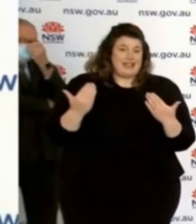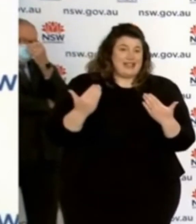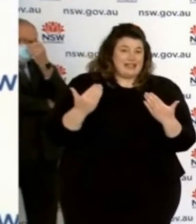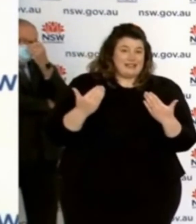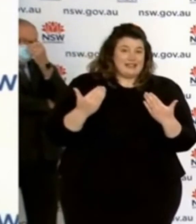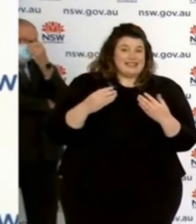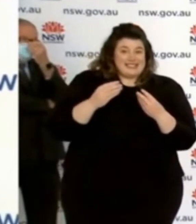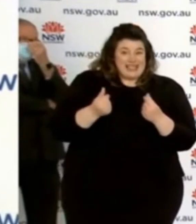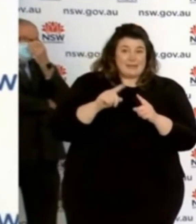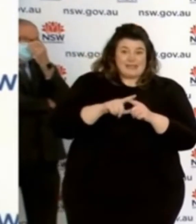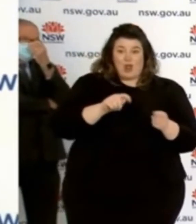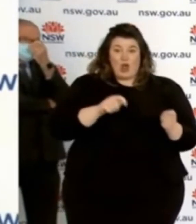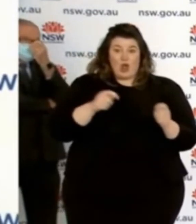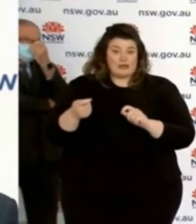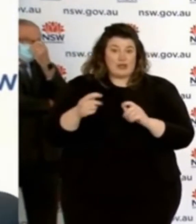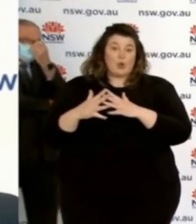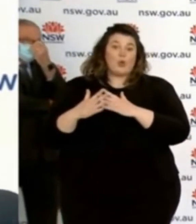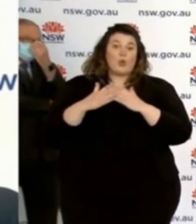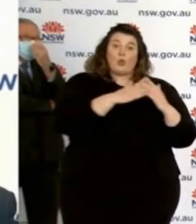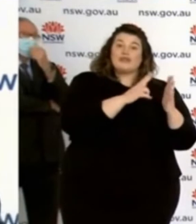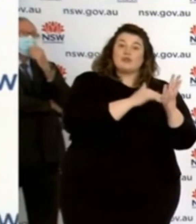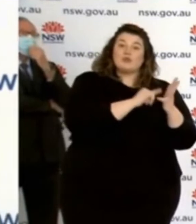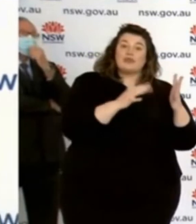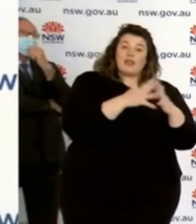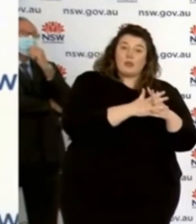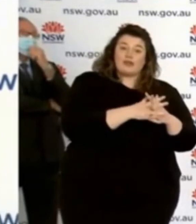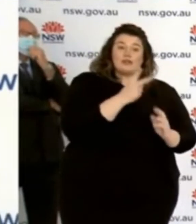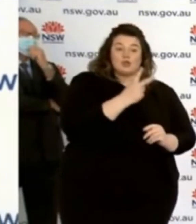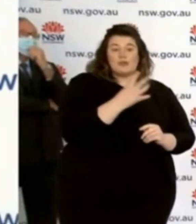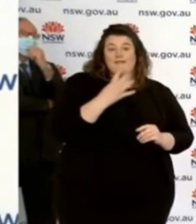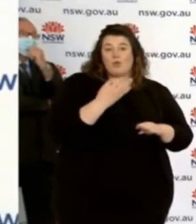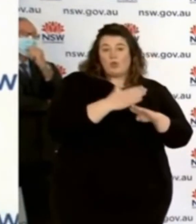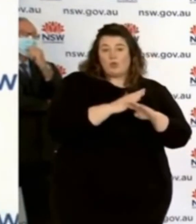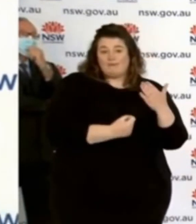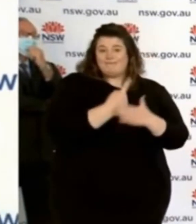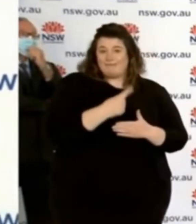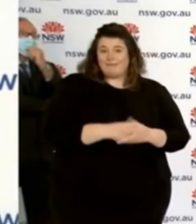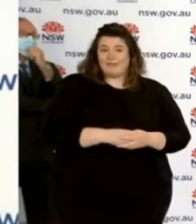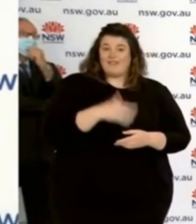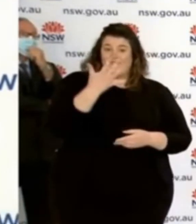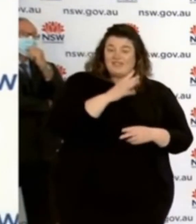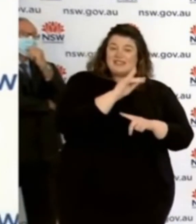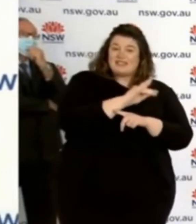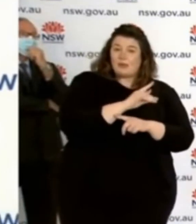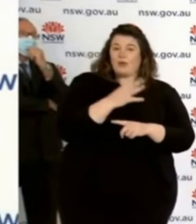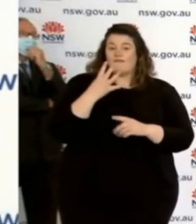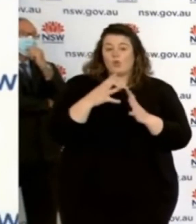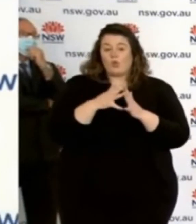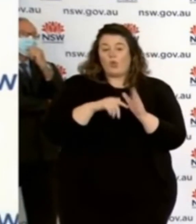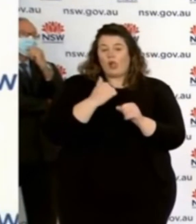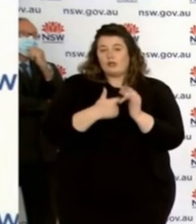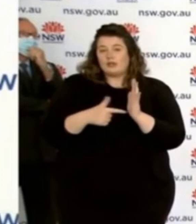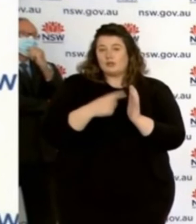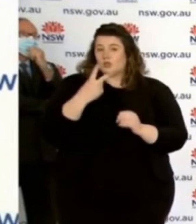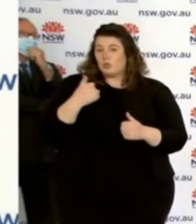areas continue to be in lockdown. In the Western New South Wales Local Health District, there were 24 new cases overnight, 15 in Dubbo, 4 in Walgett,